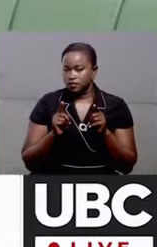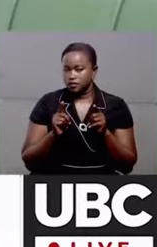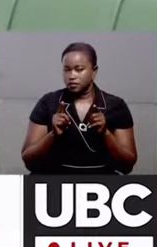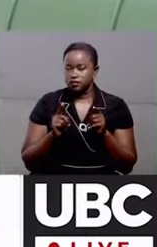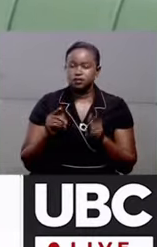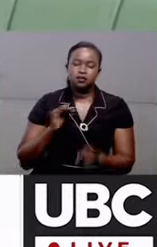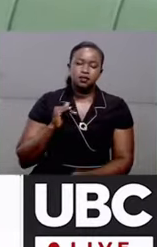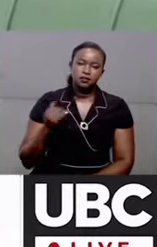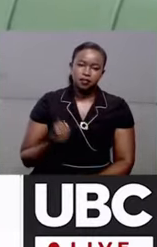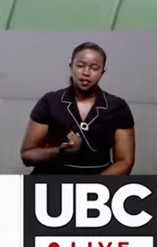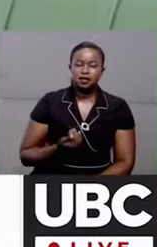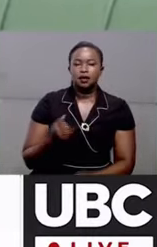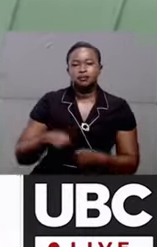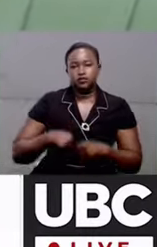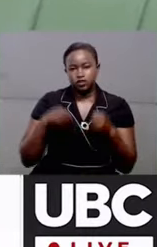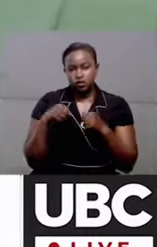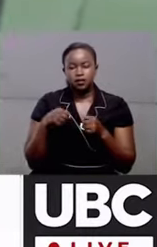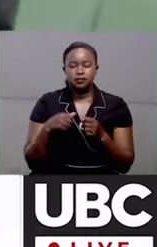Madam Chair,